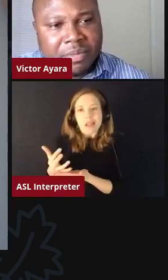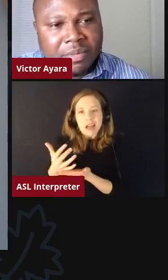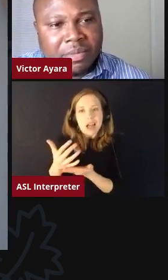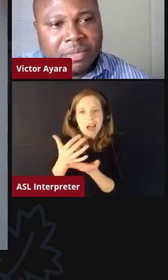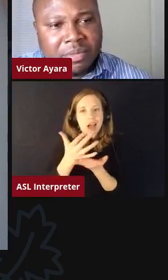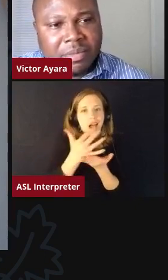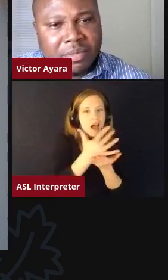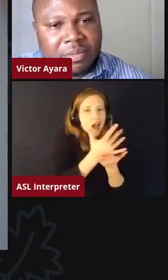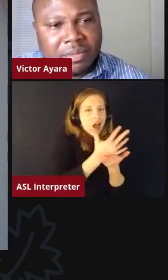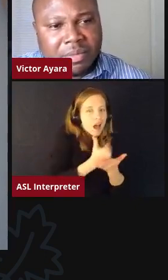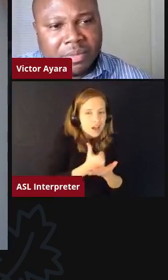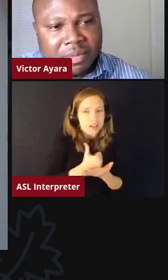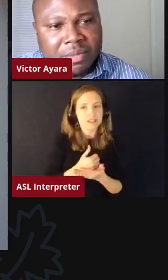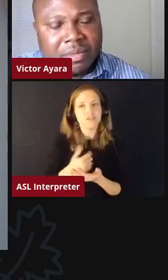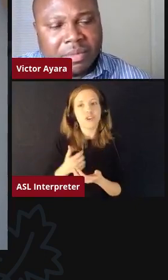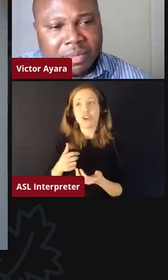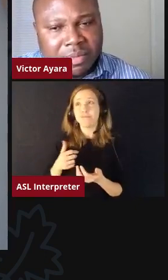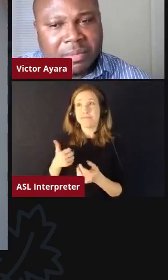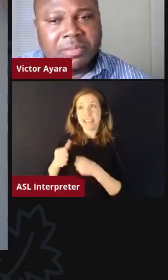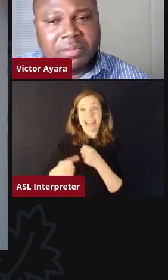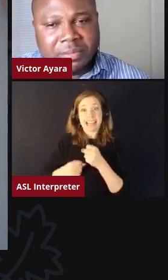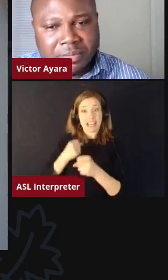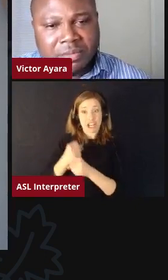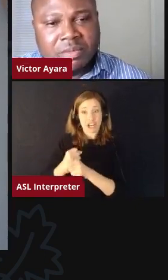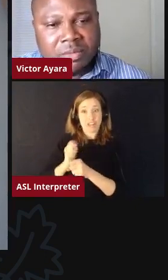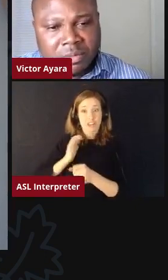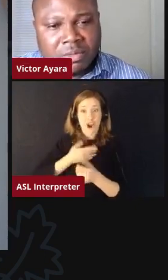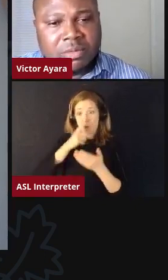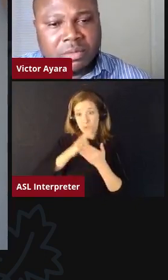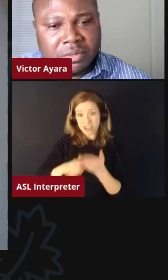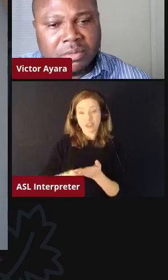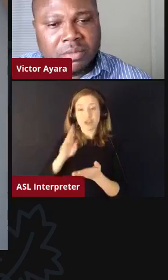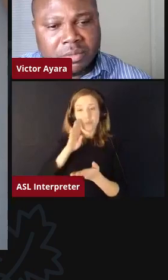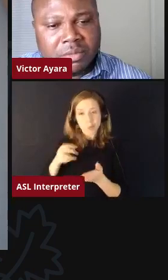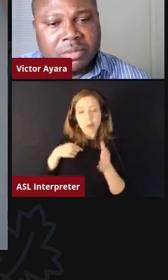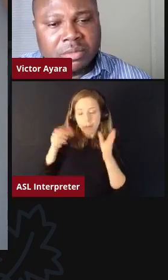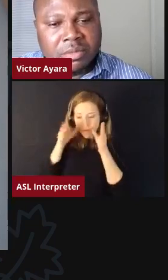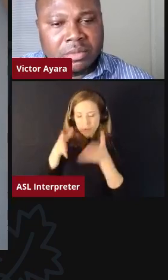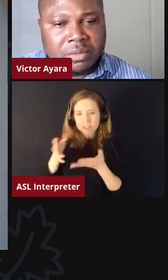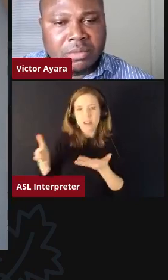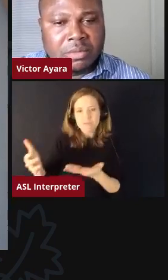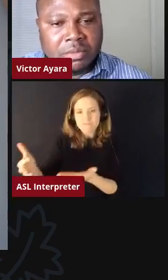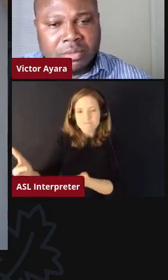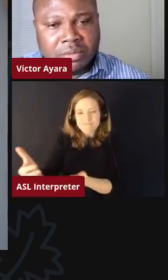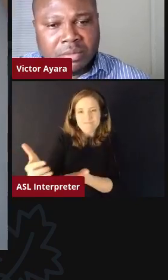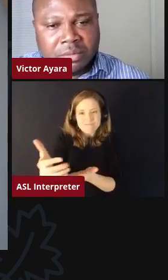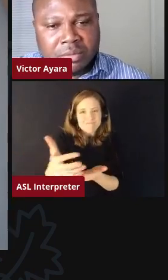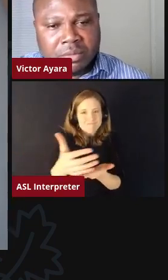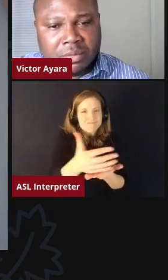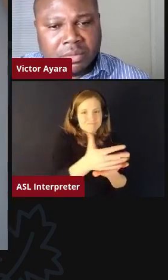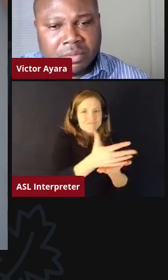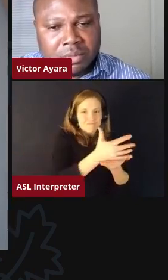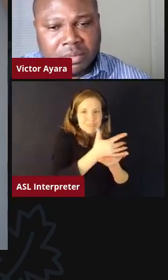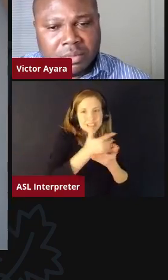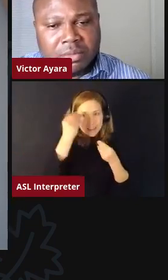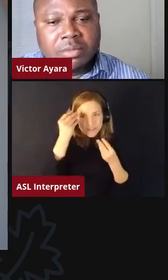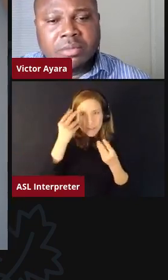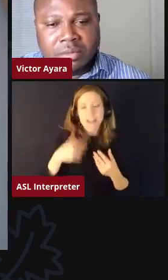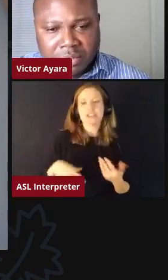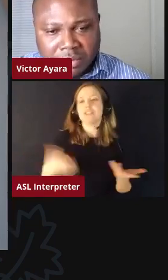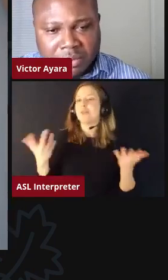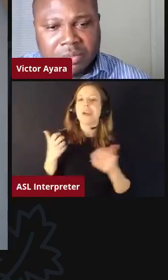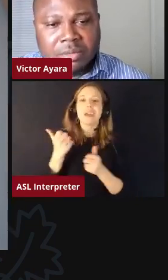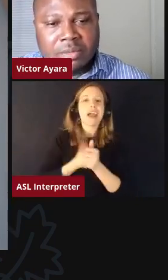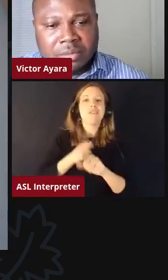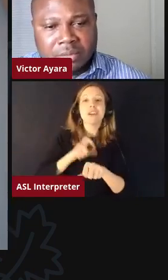to really start to make it very clear that every time you put in something like tobacco retail,